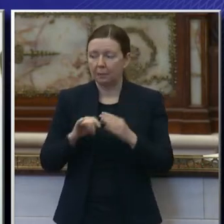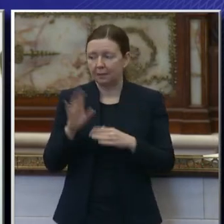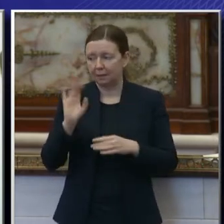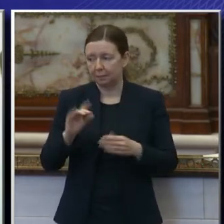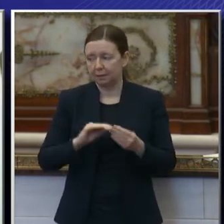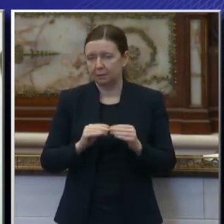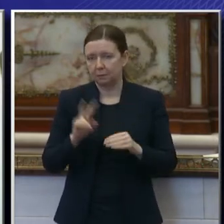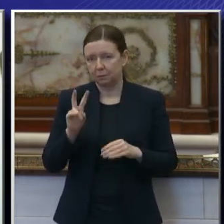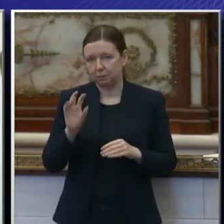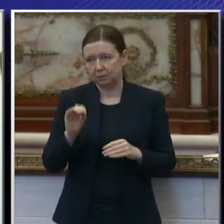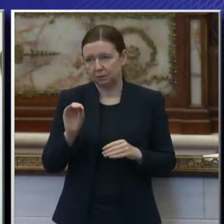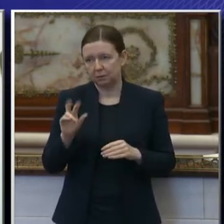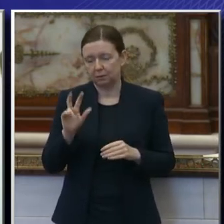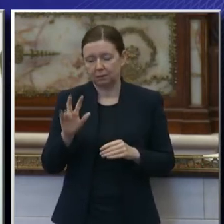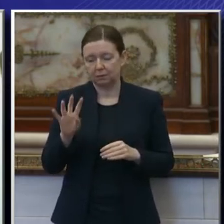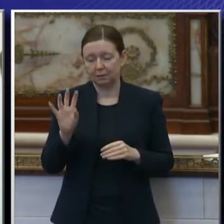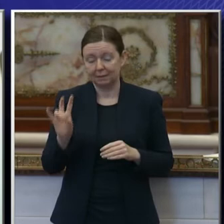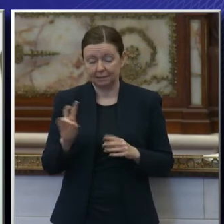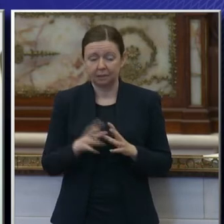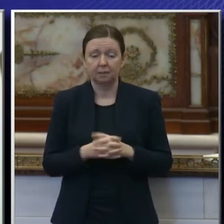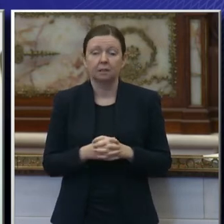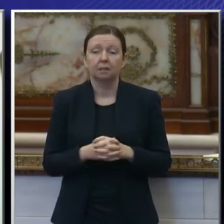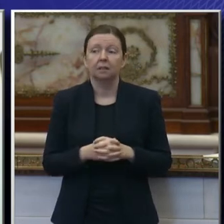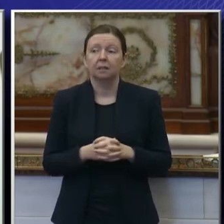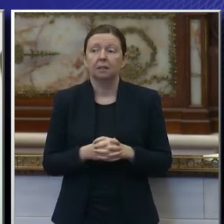number 200347.